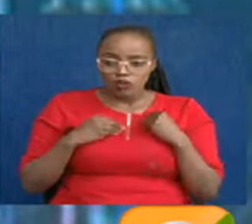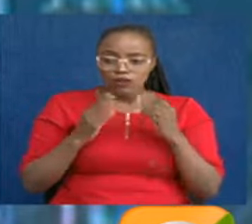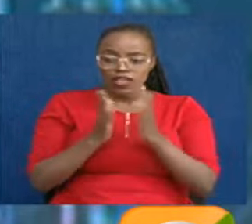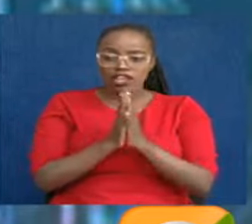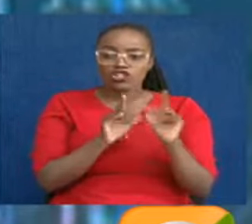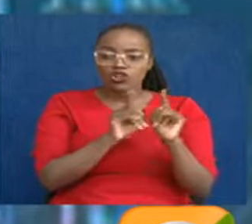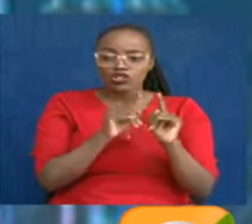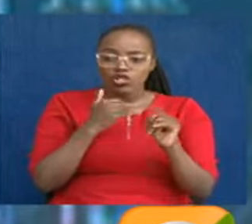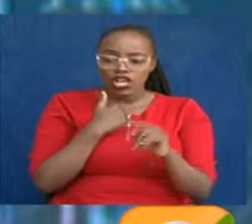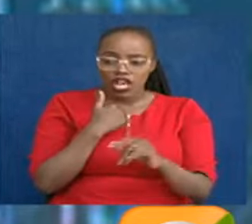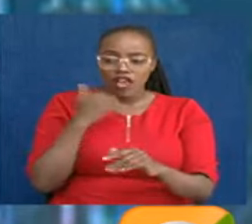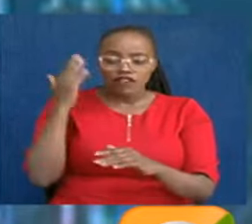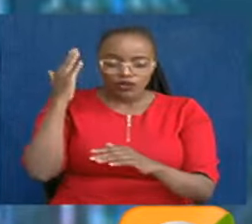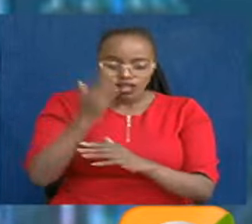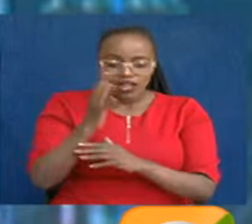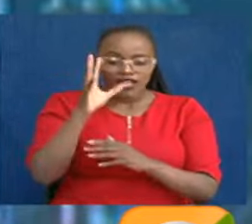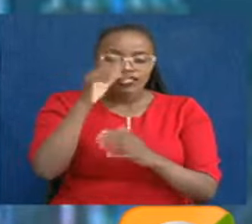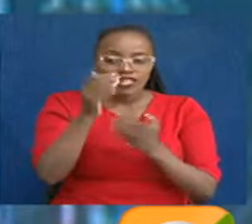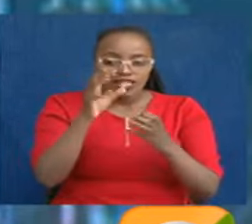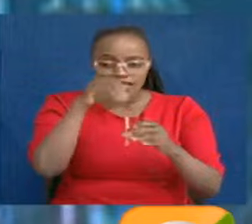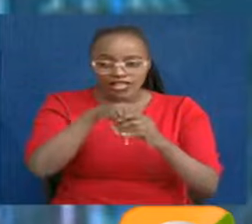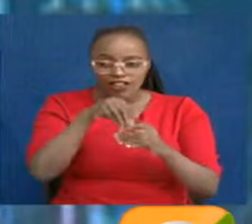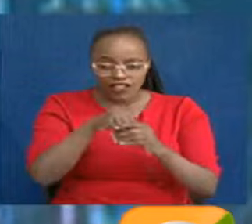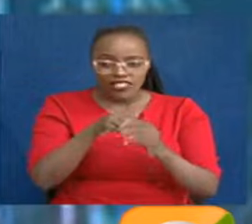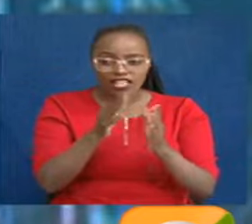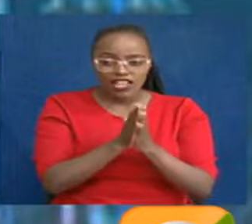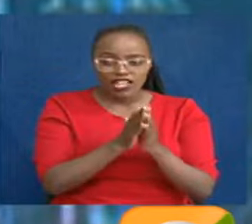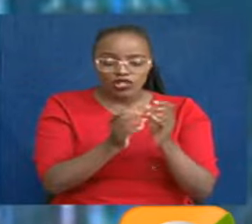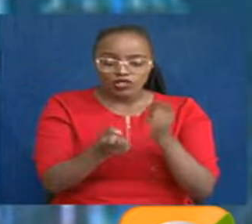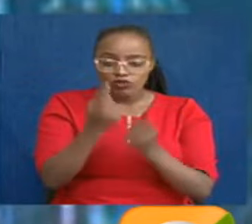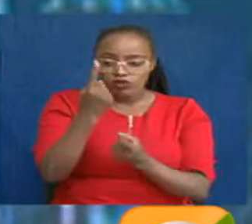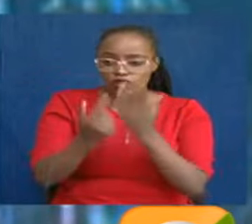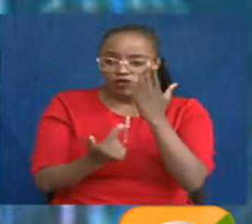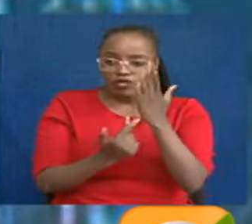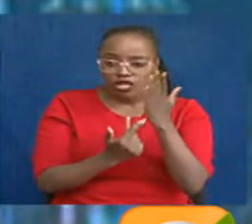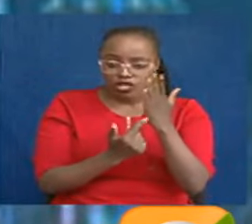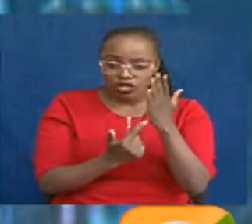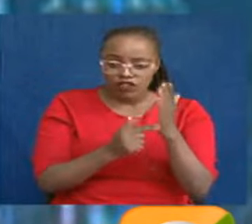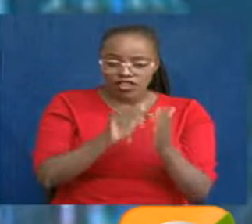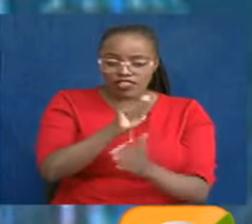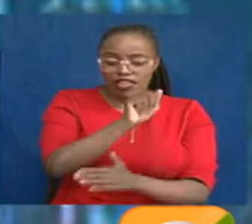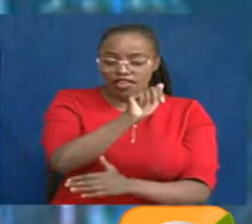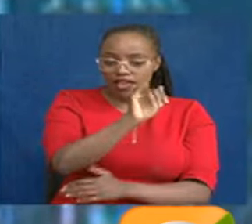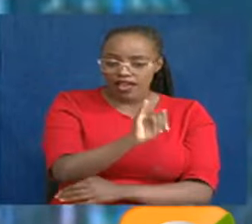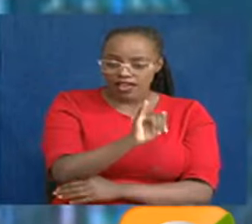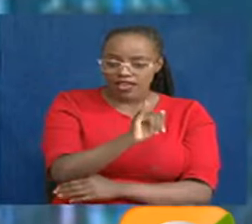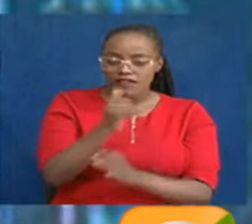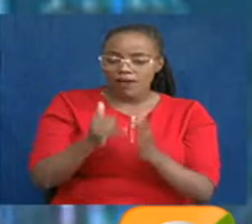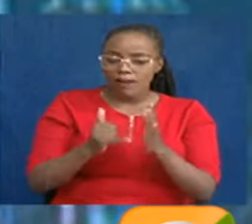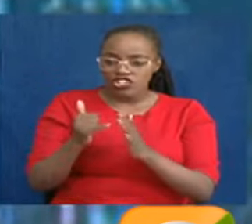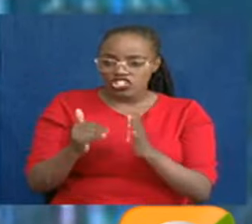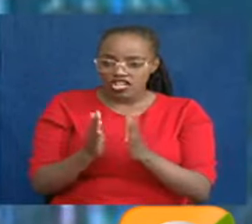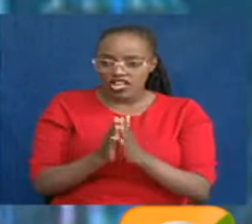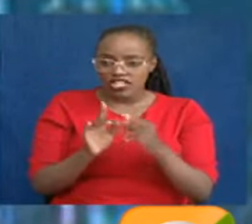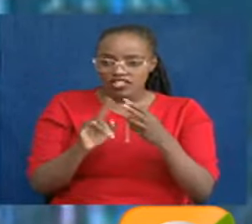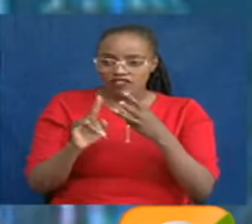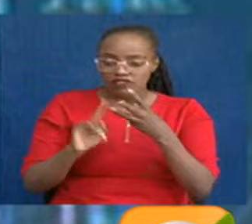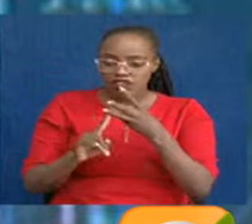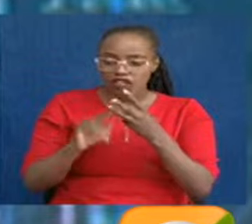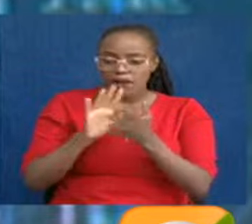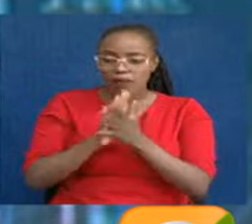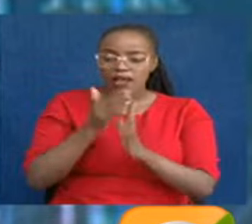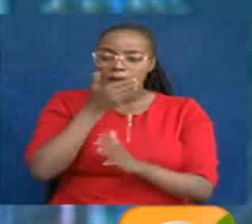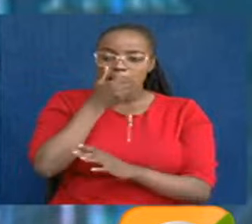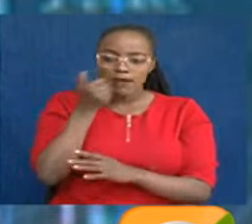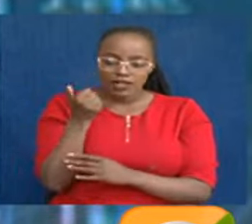able to interact with investors in the emerging technologies like AI, machine learning, and big data. And